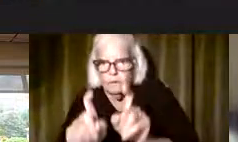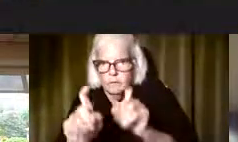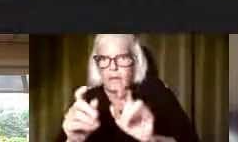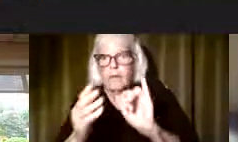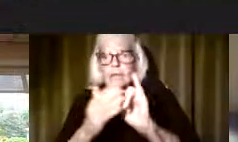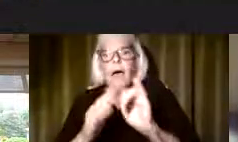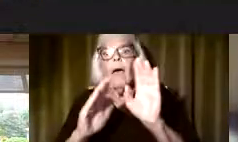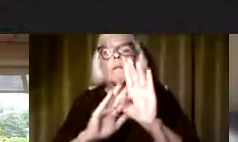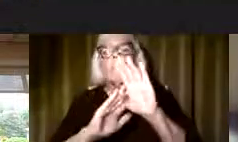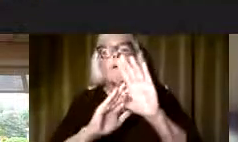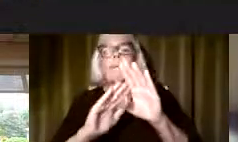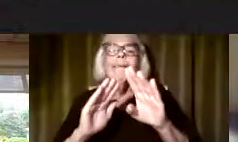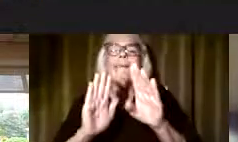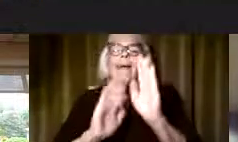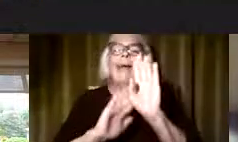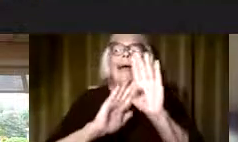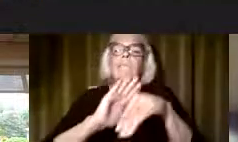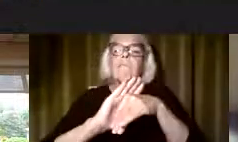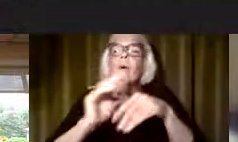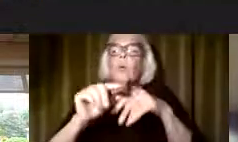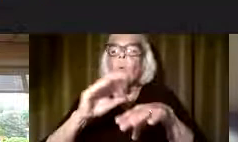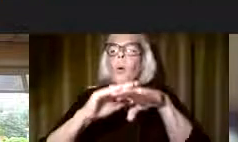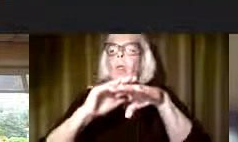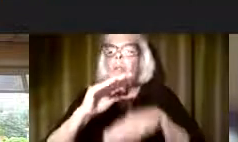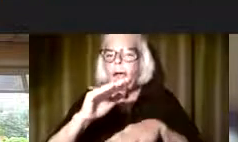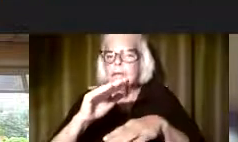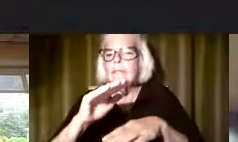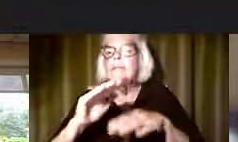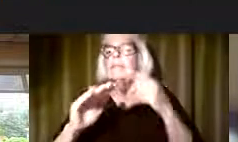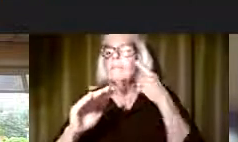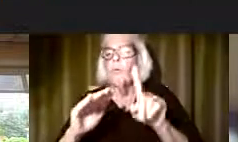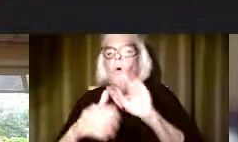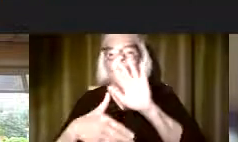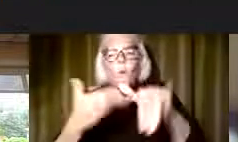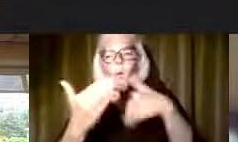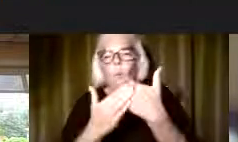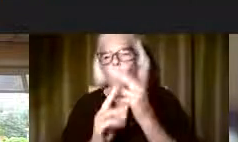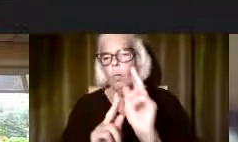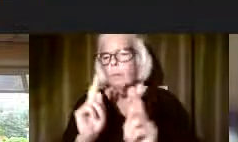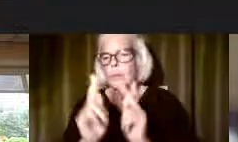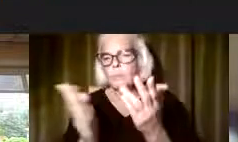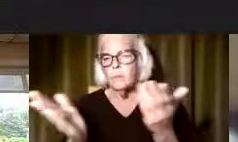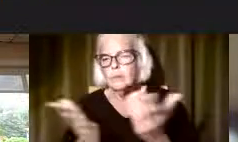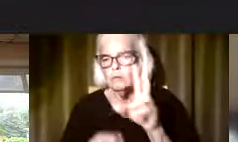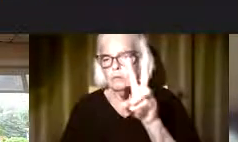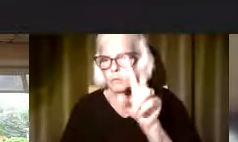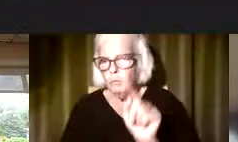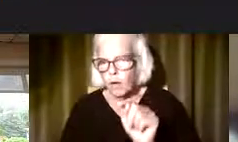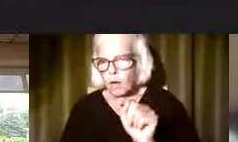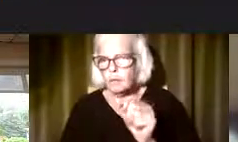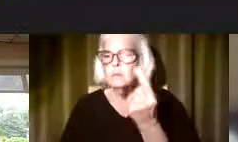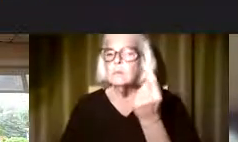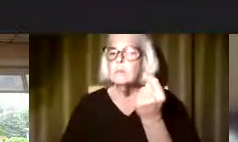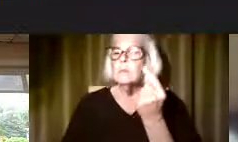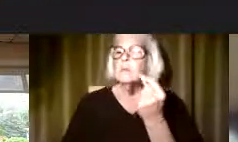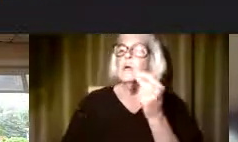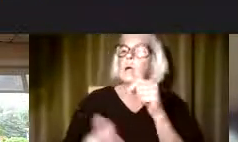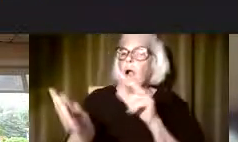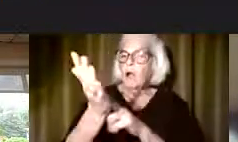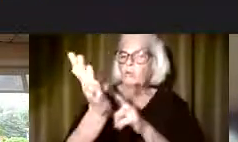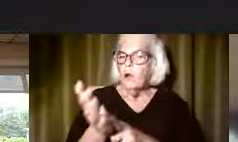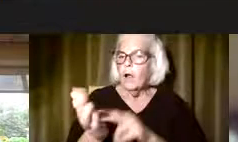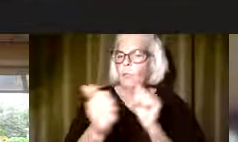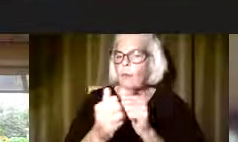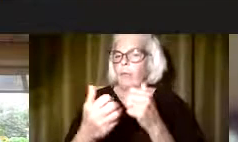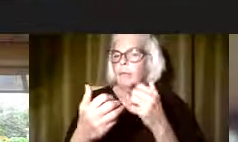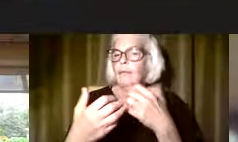state, they subcontracted with some of our healthcare providers and emergency management